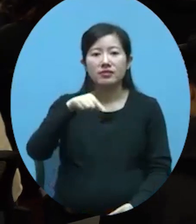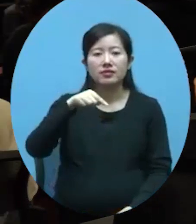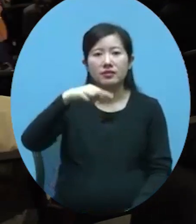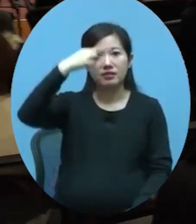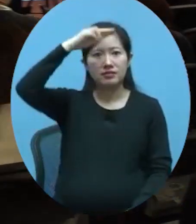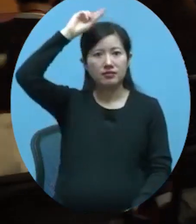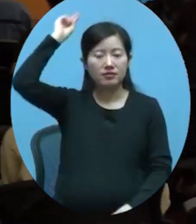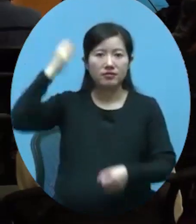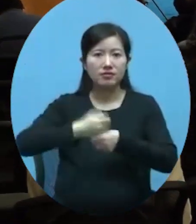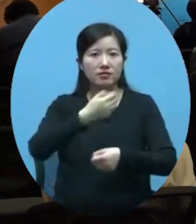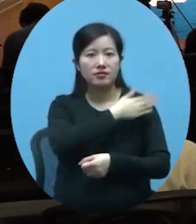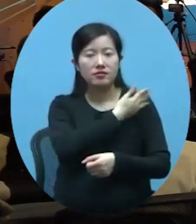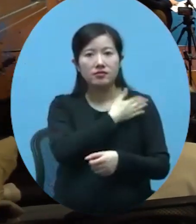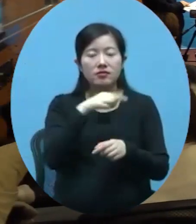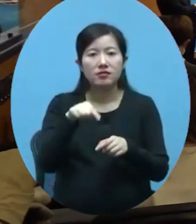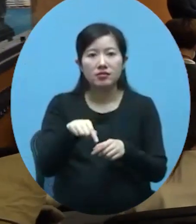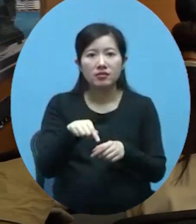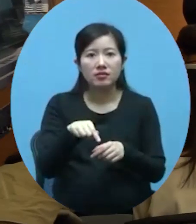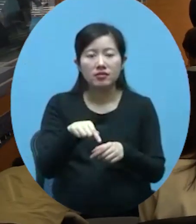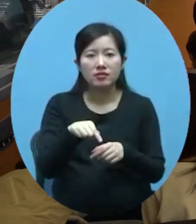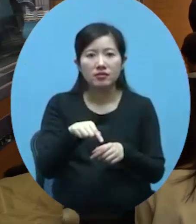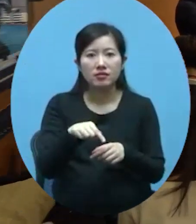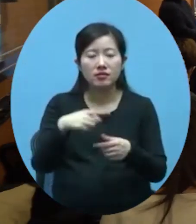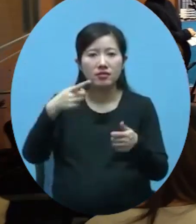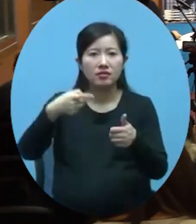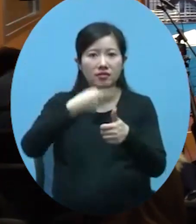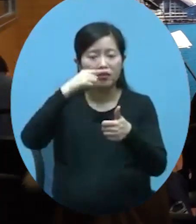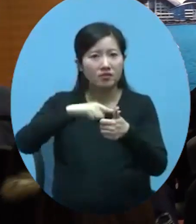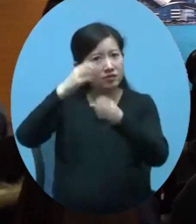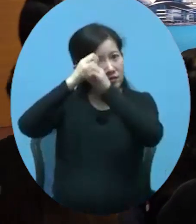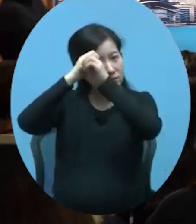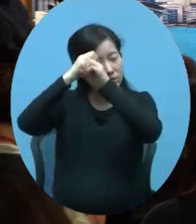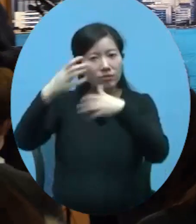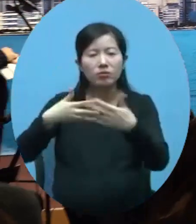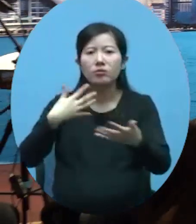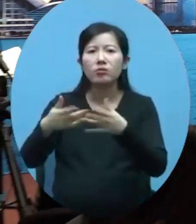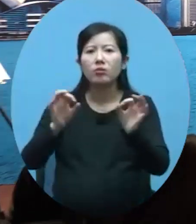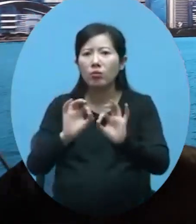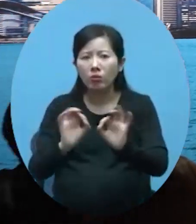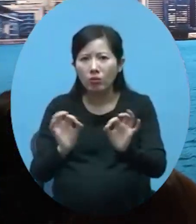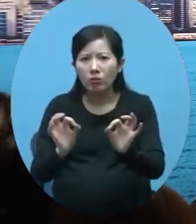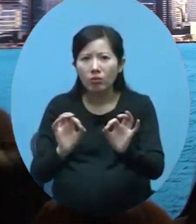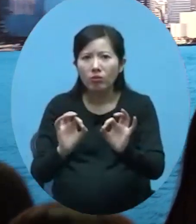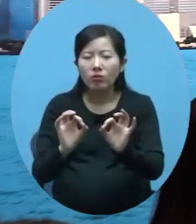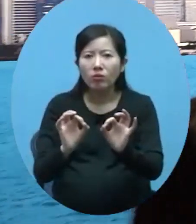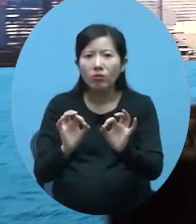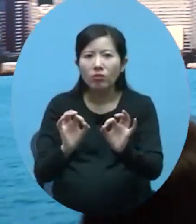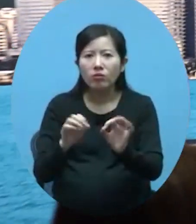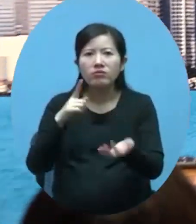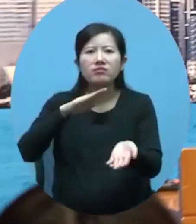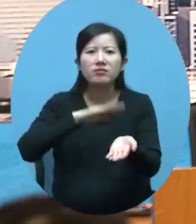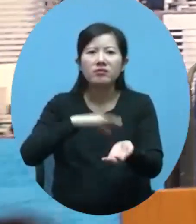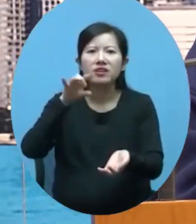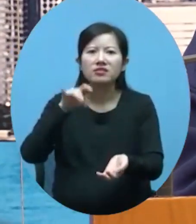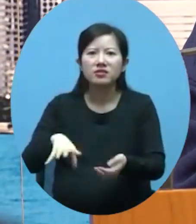the first test is negative it may be related to the viral load because when the first specimen